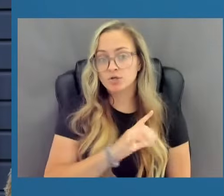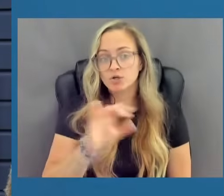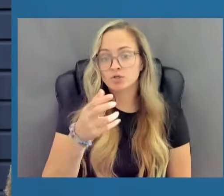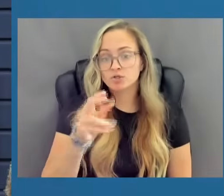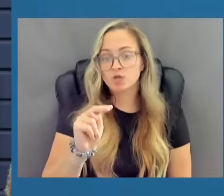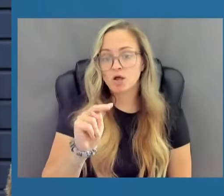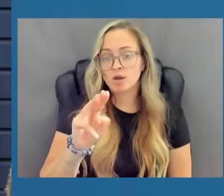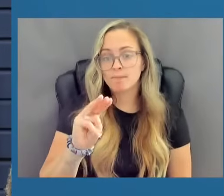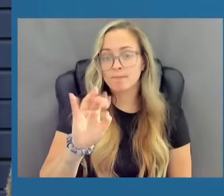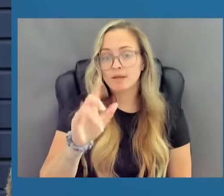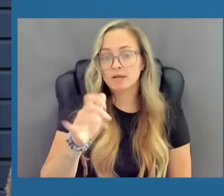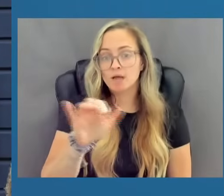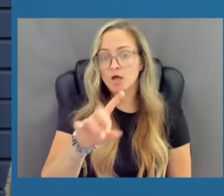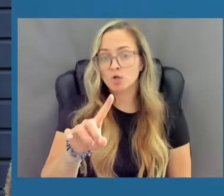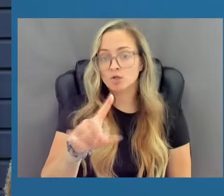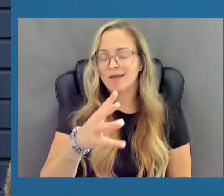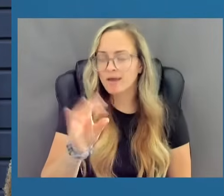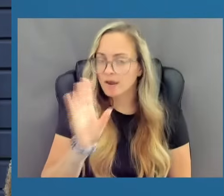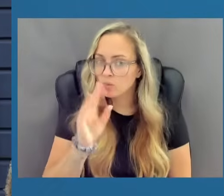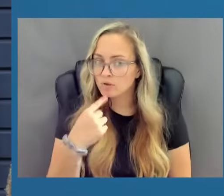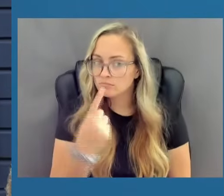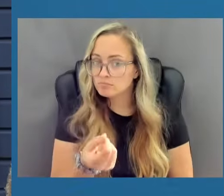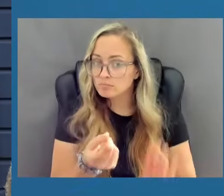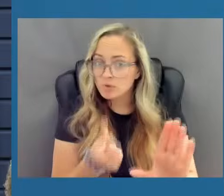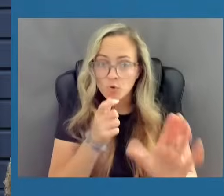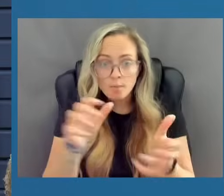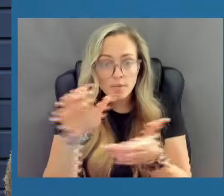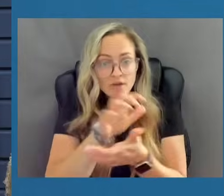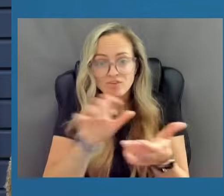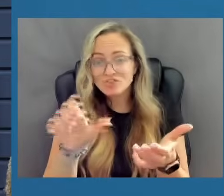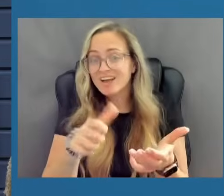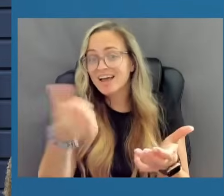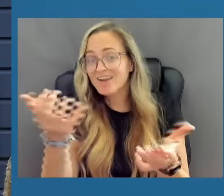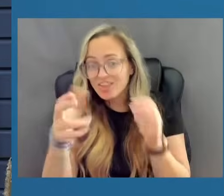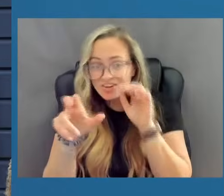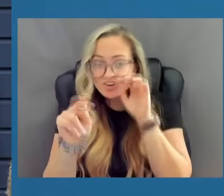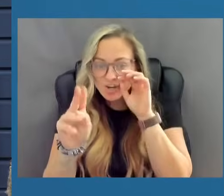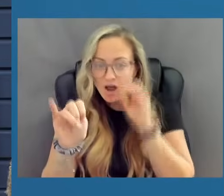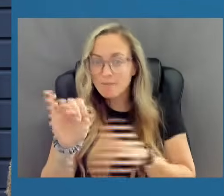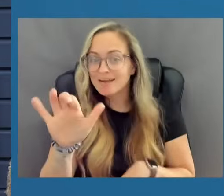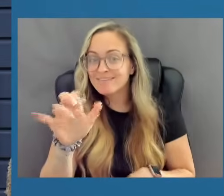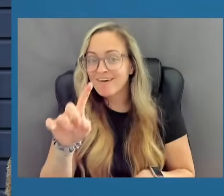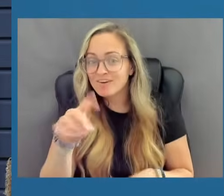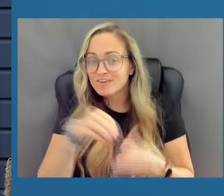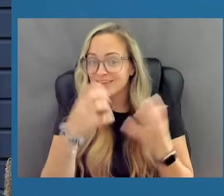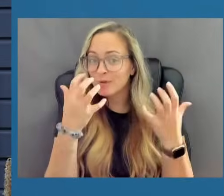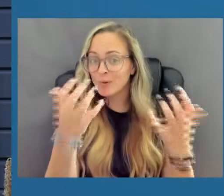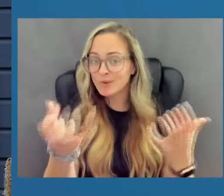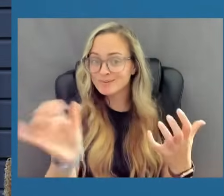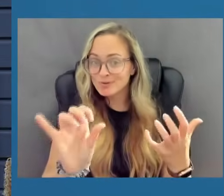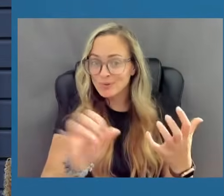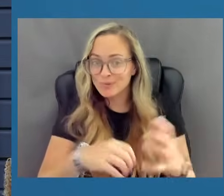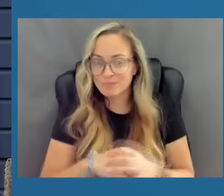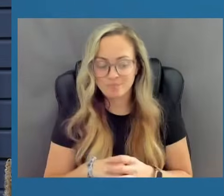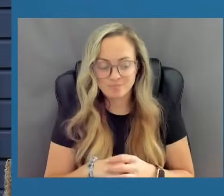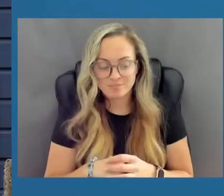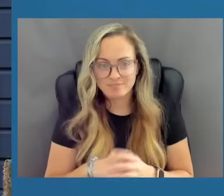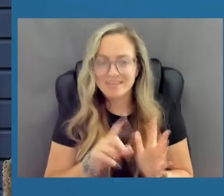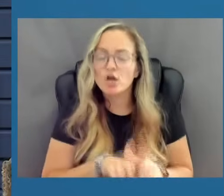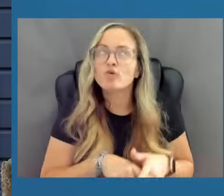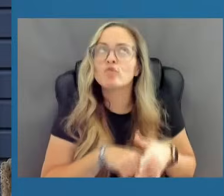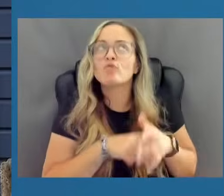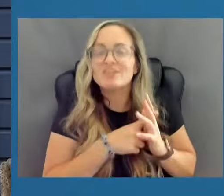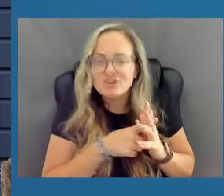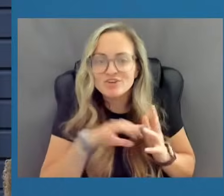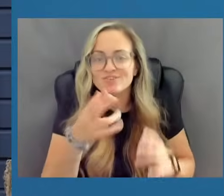And I'm going to say this, don't get confused. There's another John McDonald in the audience. The original